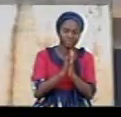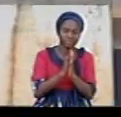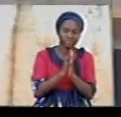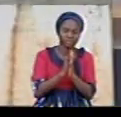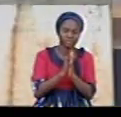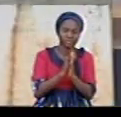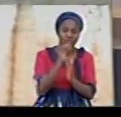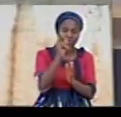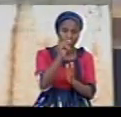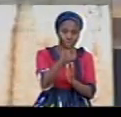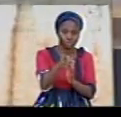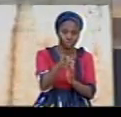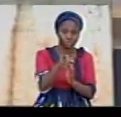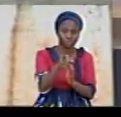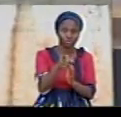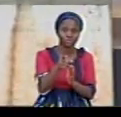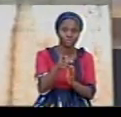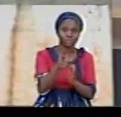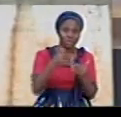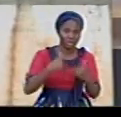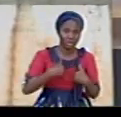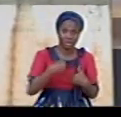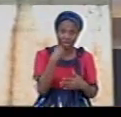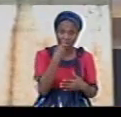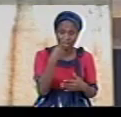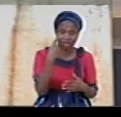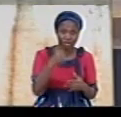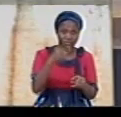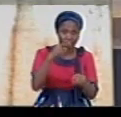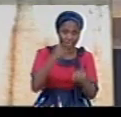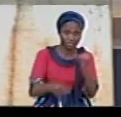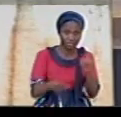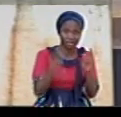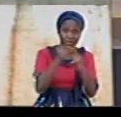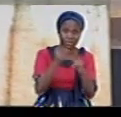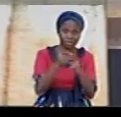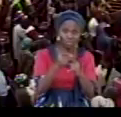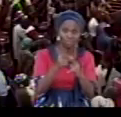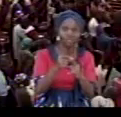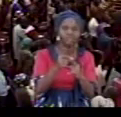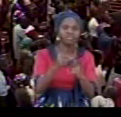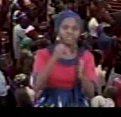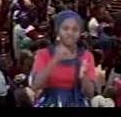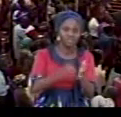You have said the final word is final.